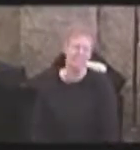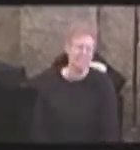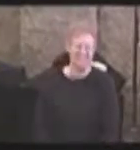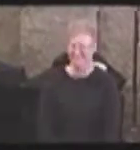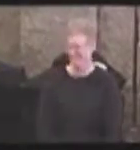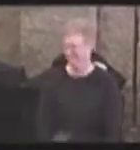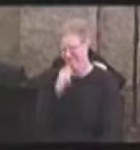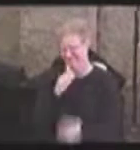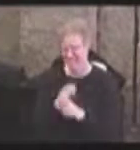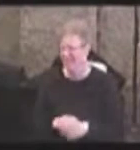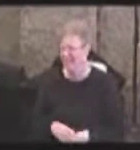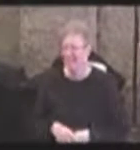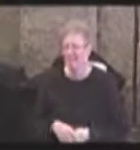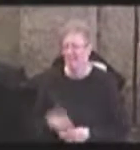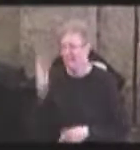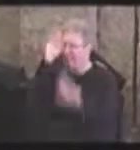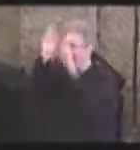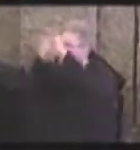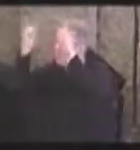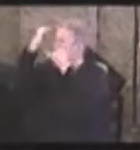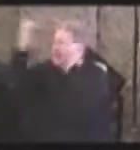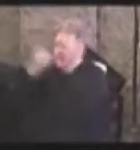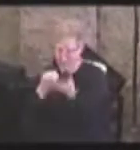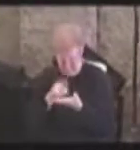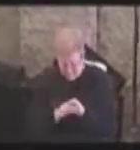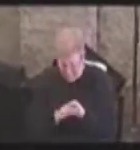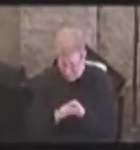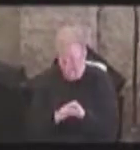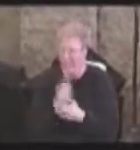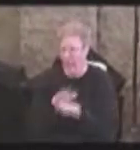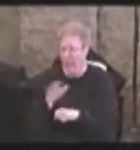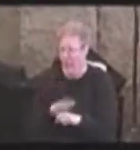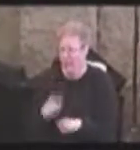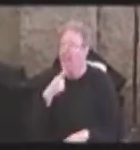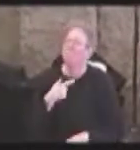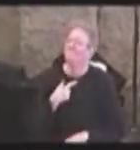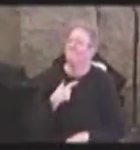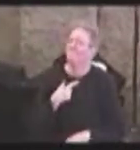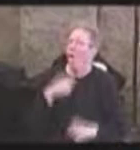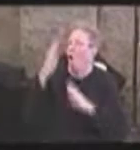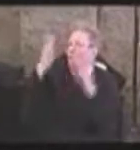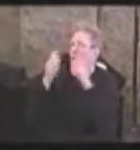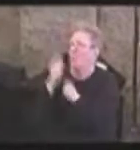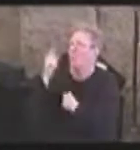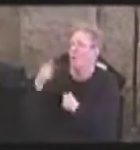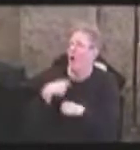It's not enough to come up with these visions and these ideas and put it out there to say, Spirit, I'm going to co-create this with you. I'm going to go sit down